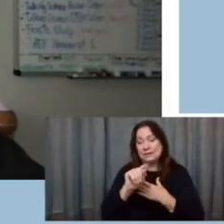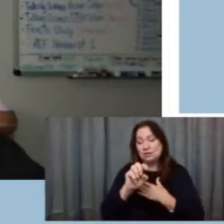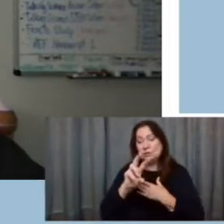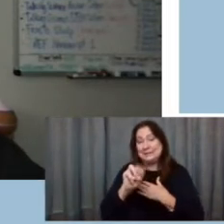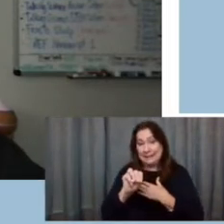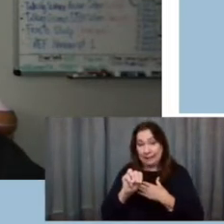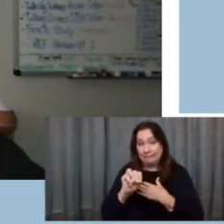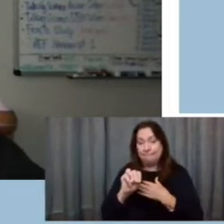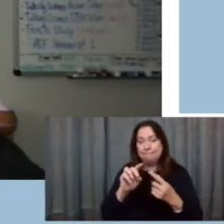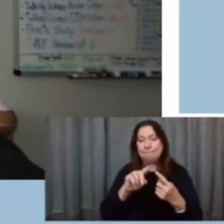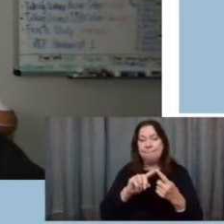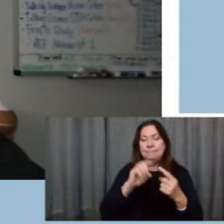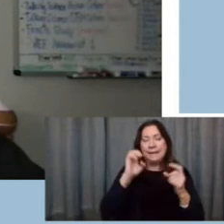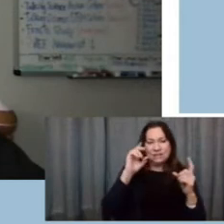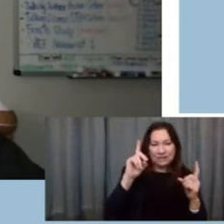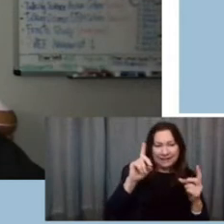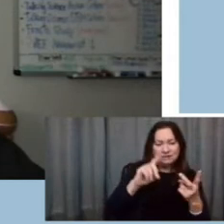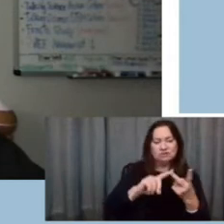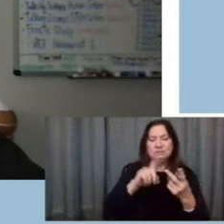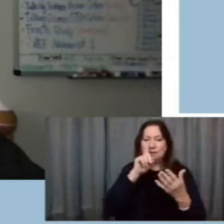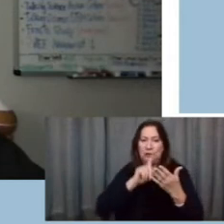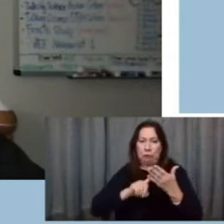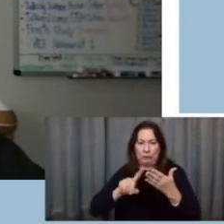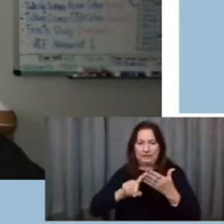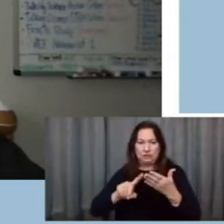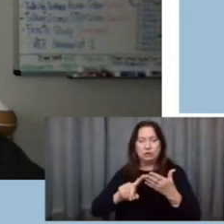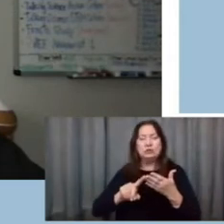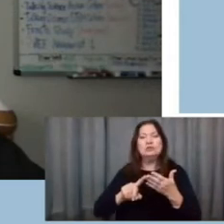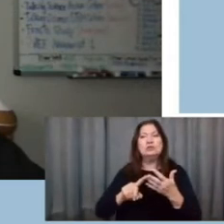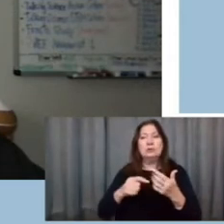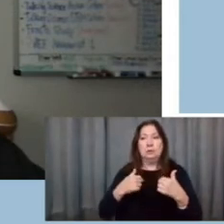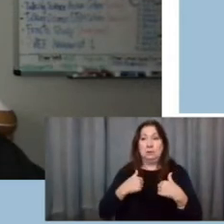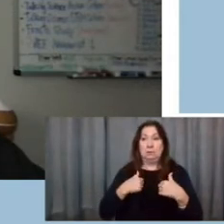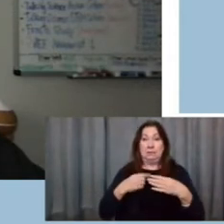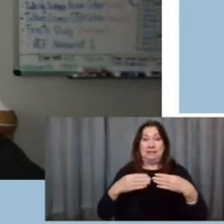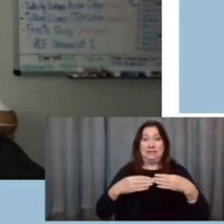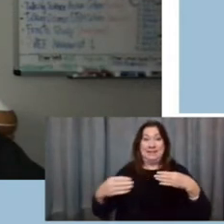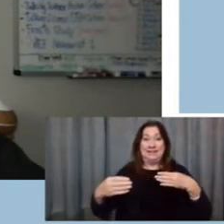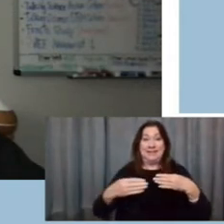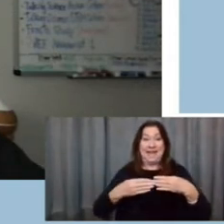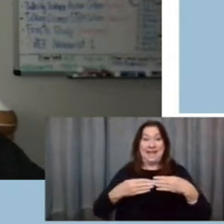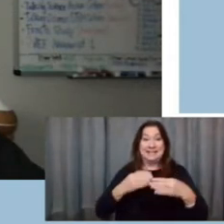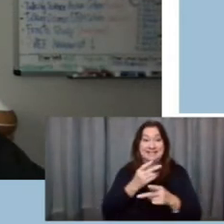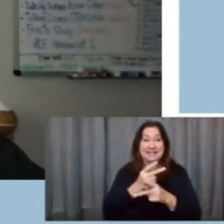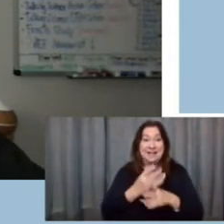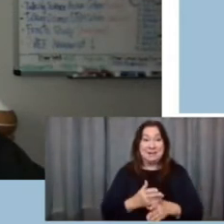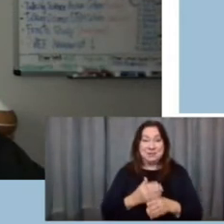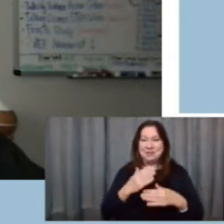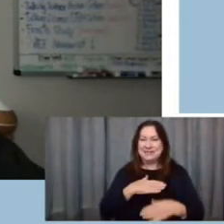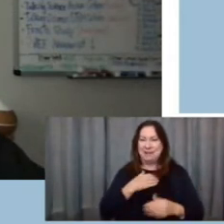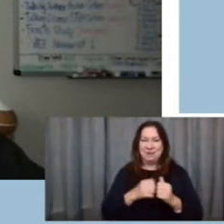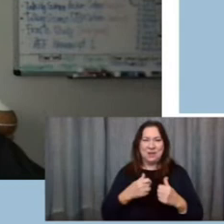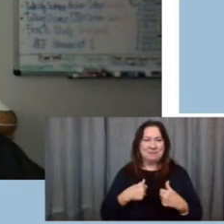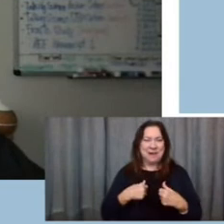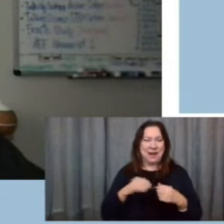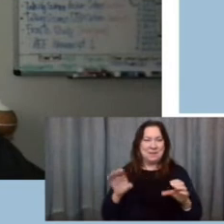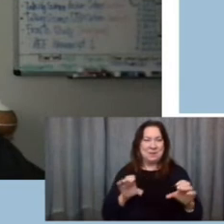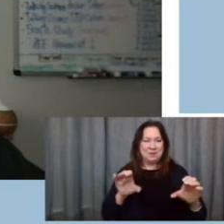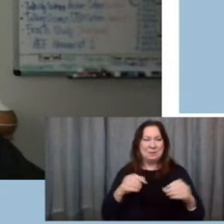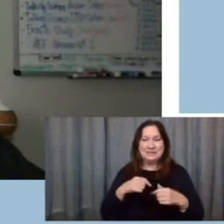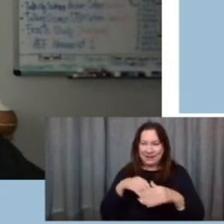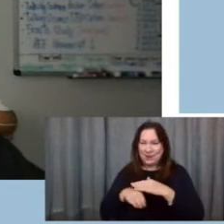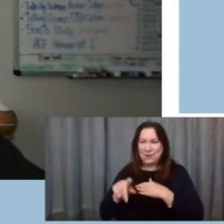research required kind of making the gatekeepers happy with my performances so that I can enter those